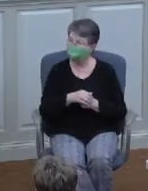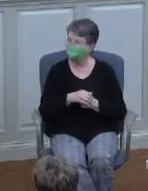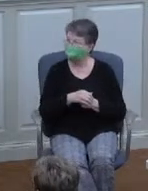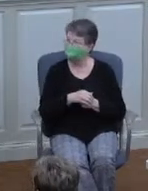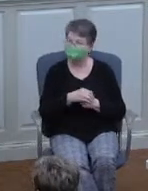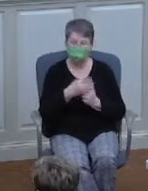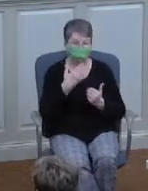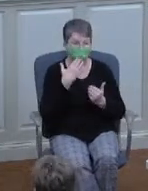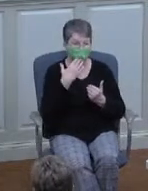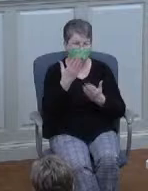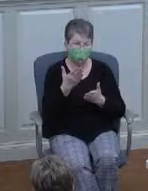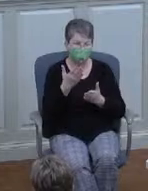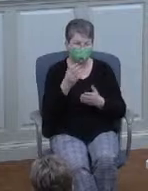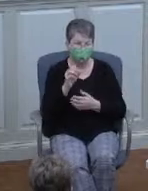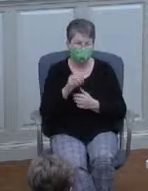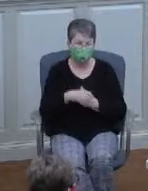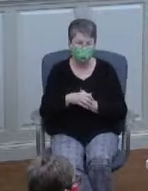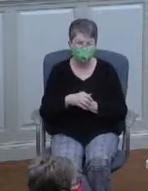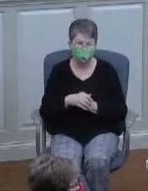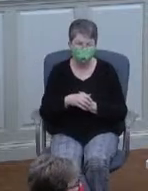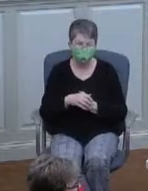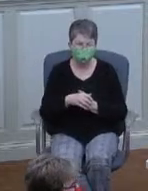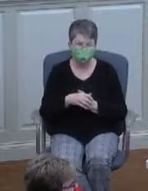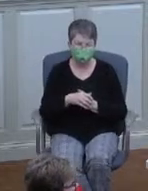Thank you, sir. Thank you. Thanks, Marshall.